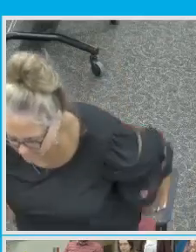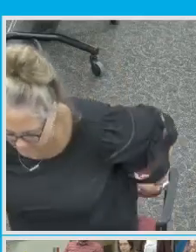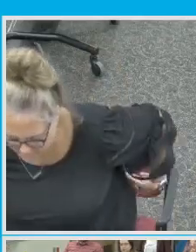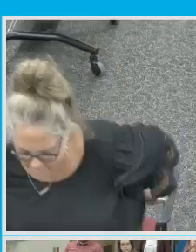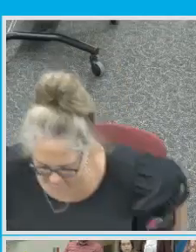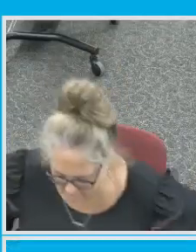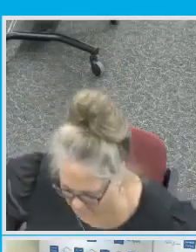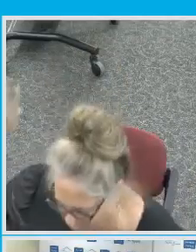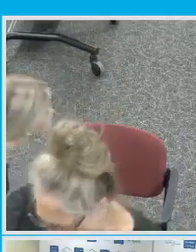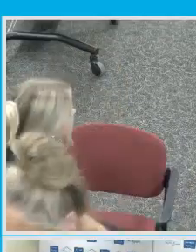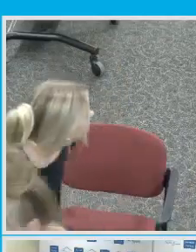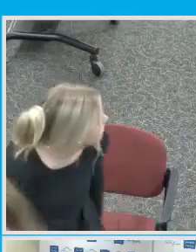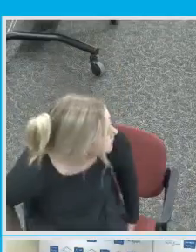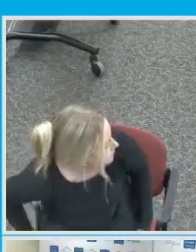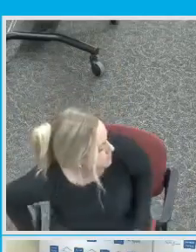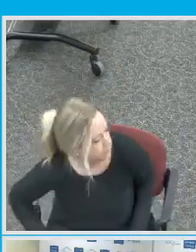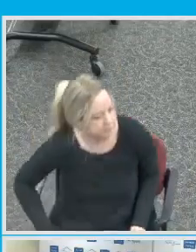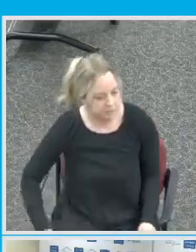the